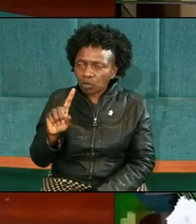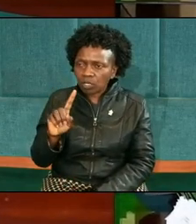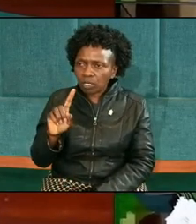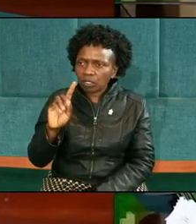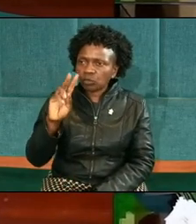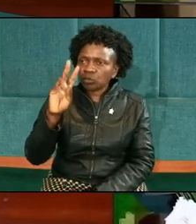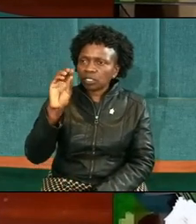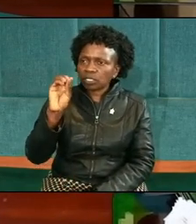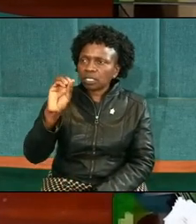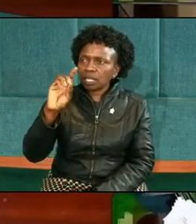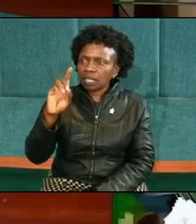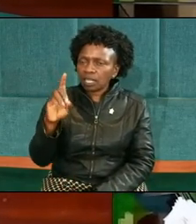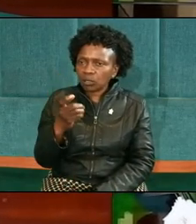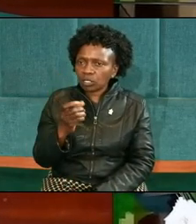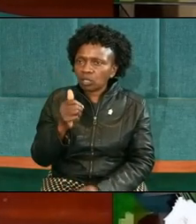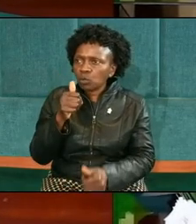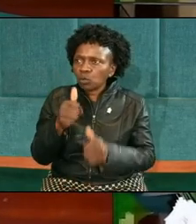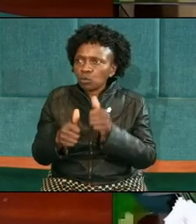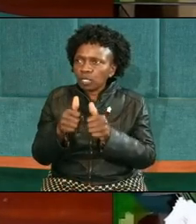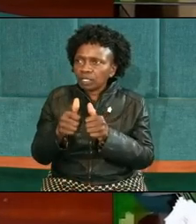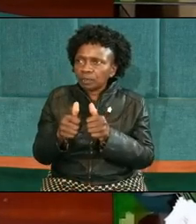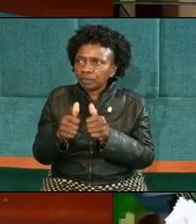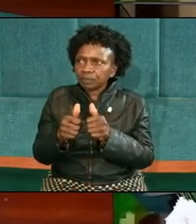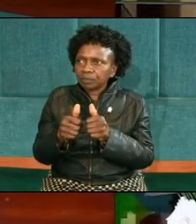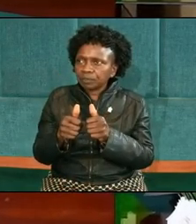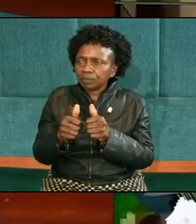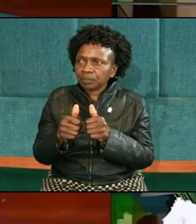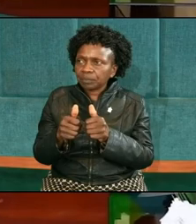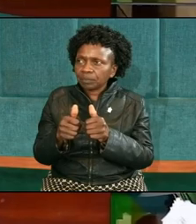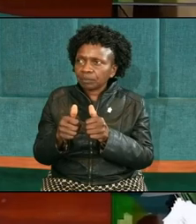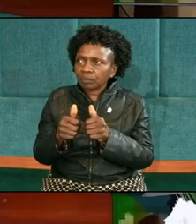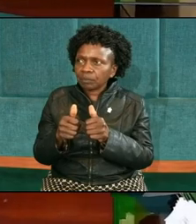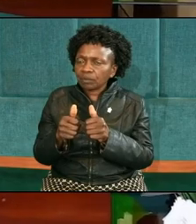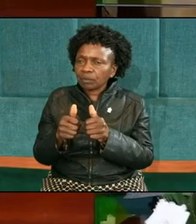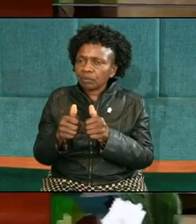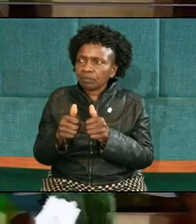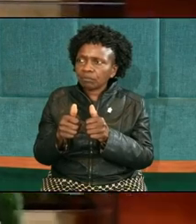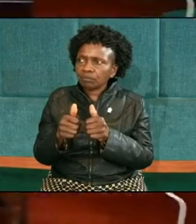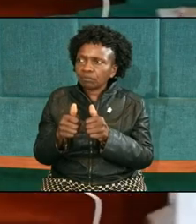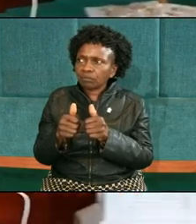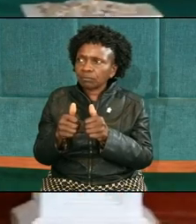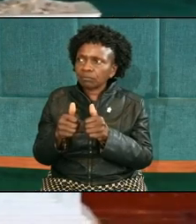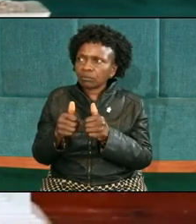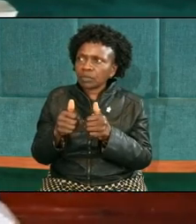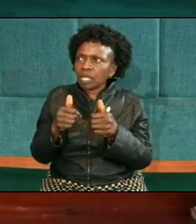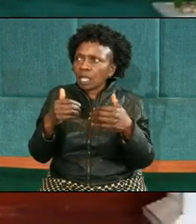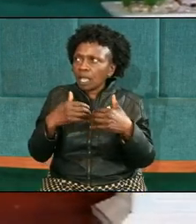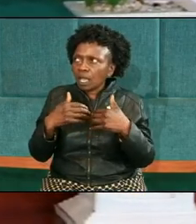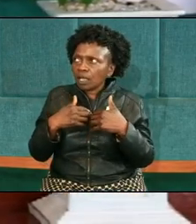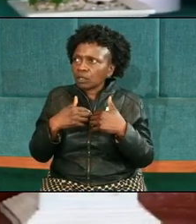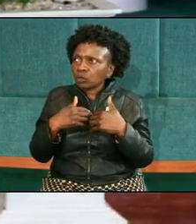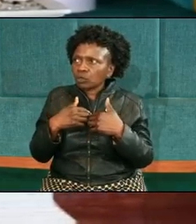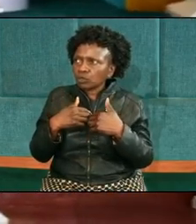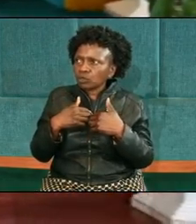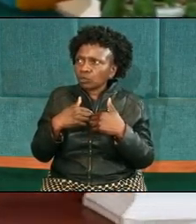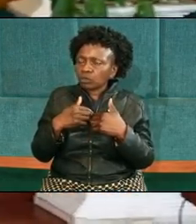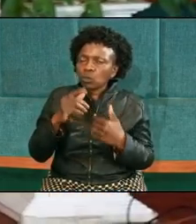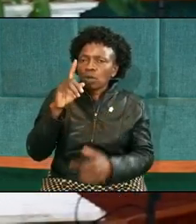120,000. Which evangelist in the world wouldn't want that assignment?